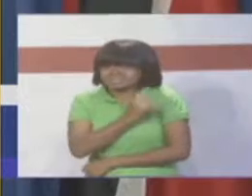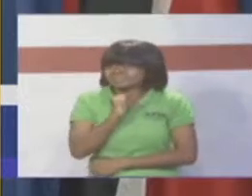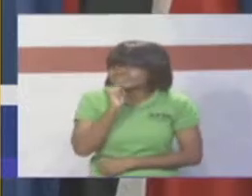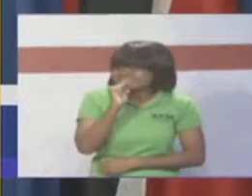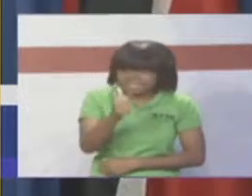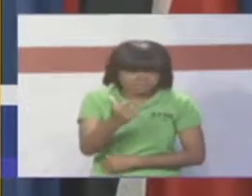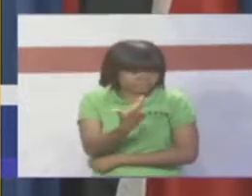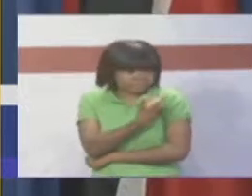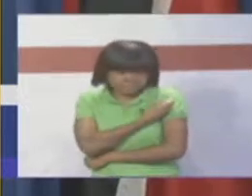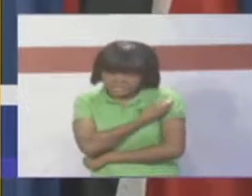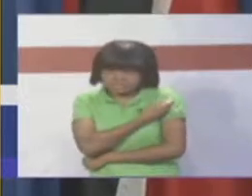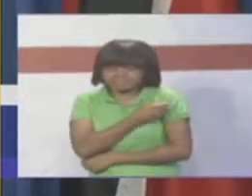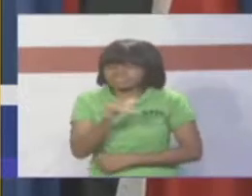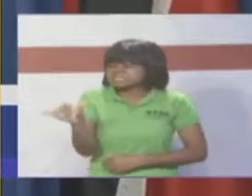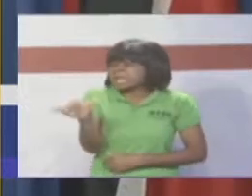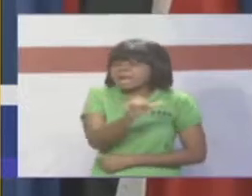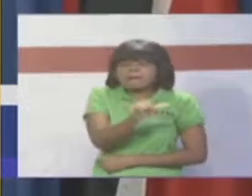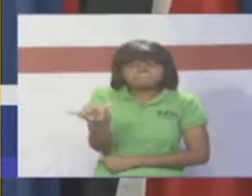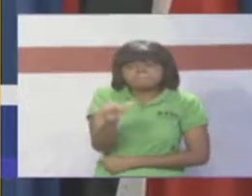exposed to COVID-19,